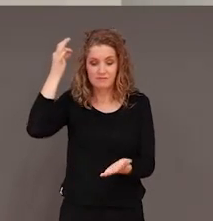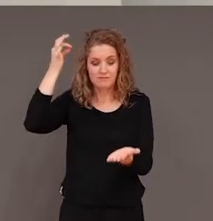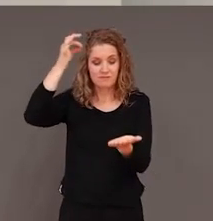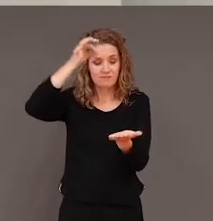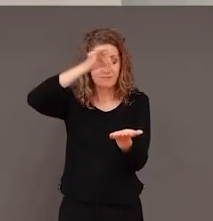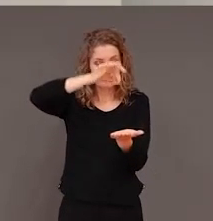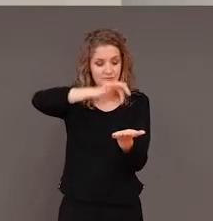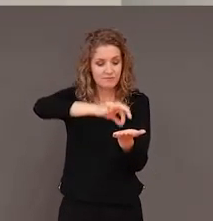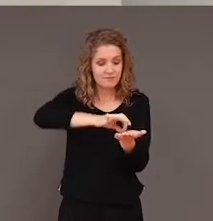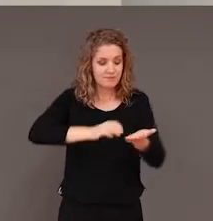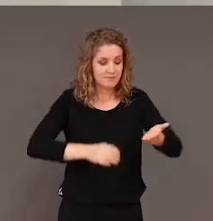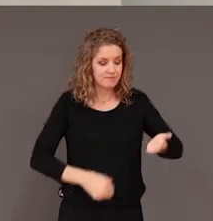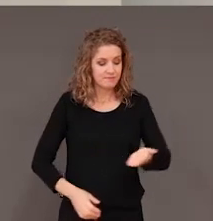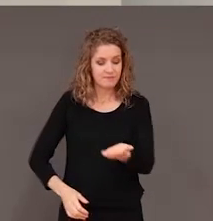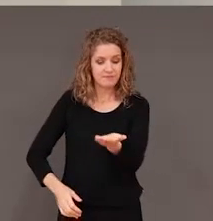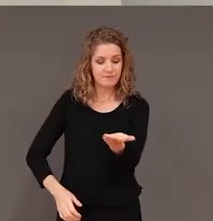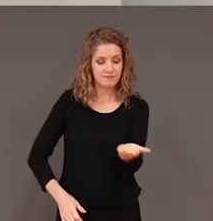too and let them pass by.